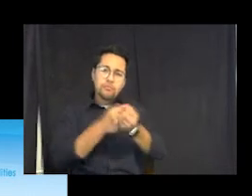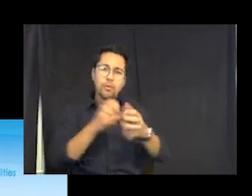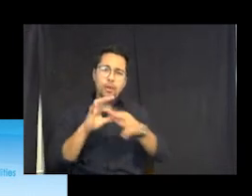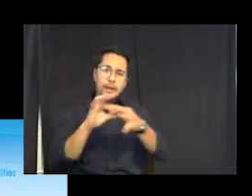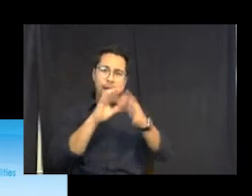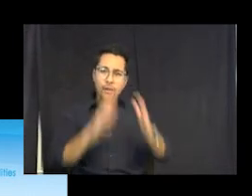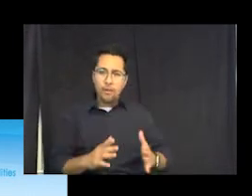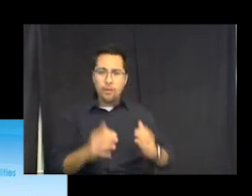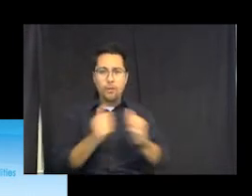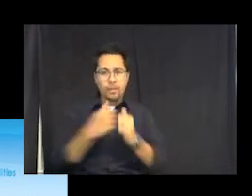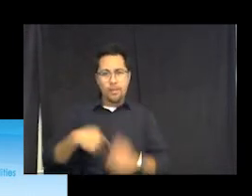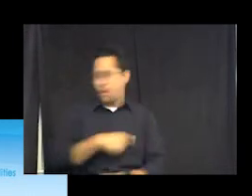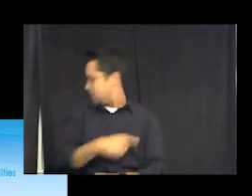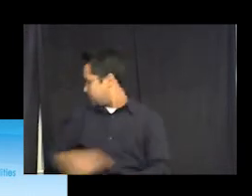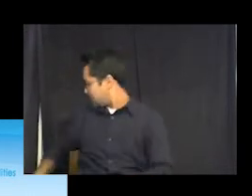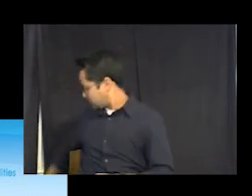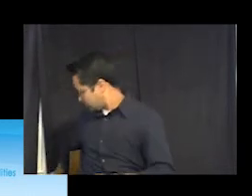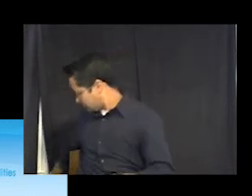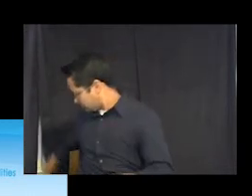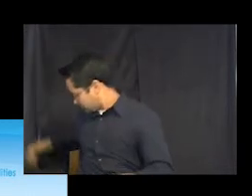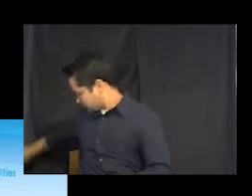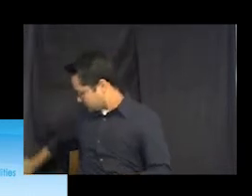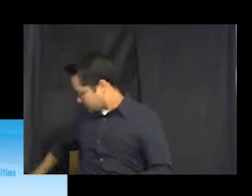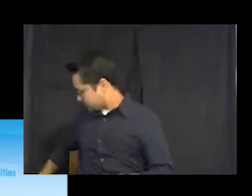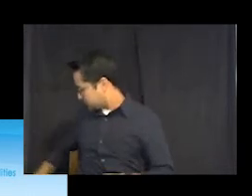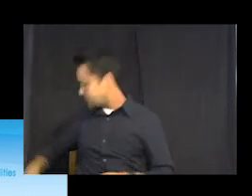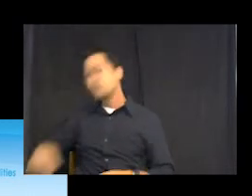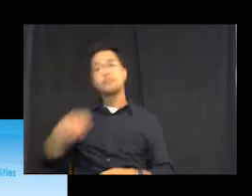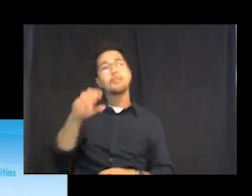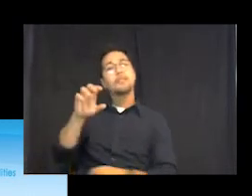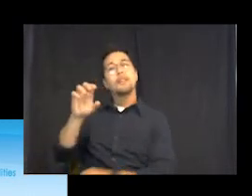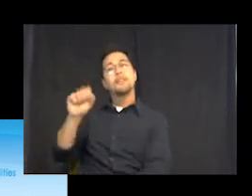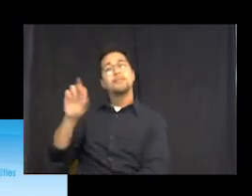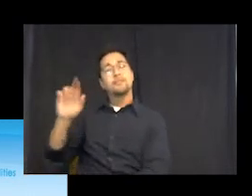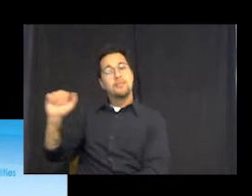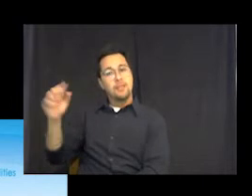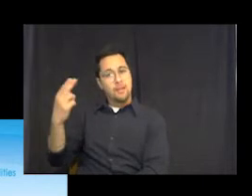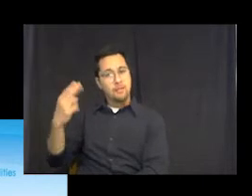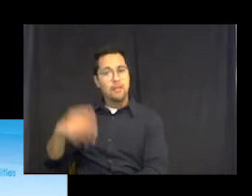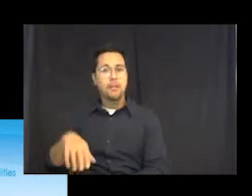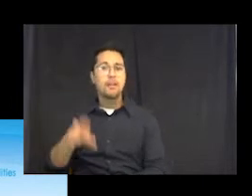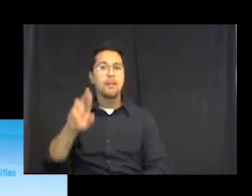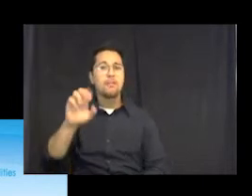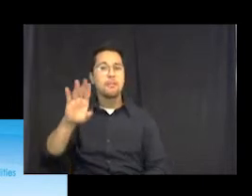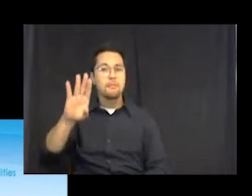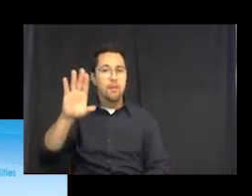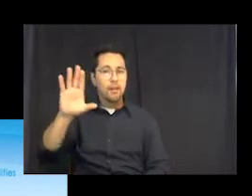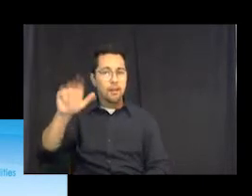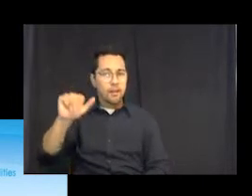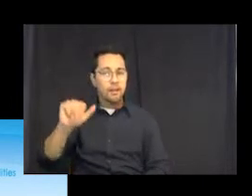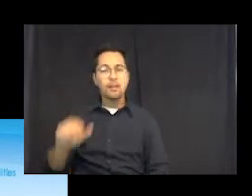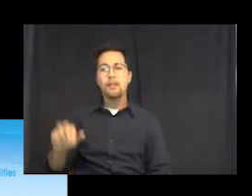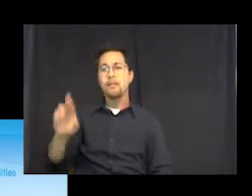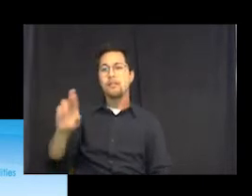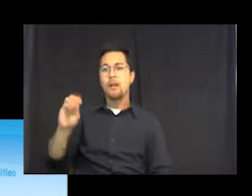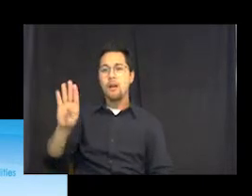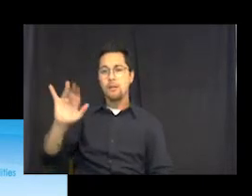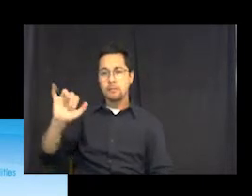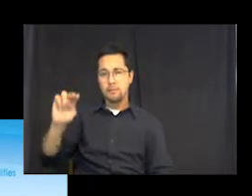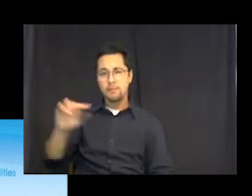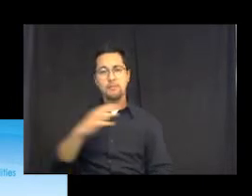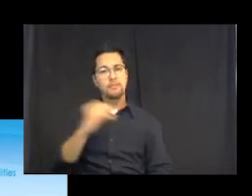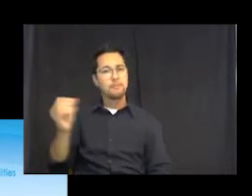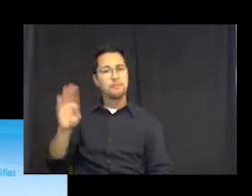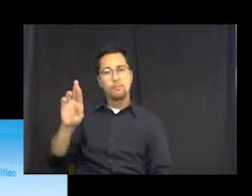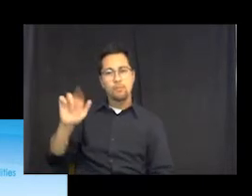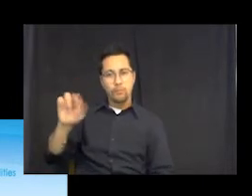consultant with us. The self-advocates are Sarah Canali, Rebecca Crosby, Robin Stosky, and then